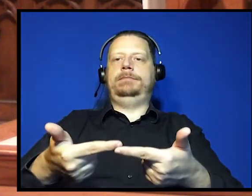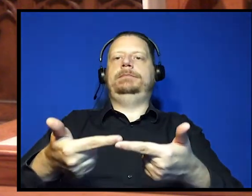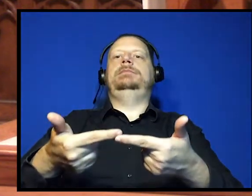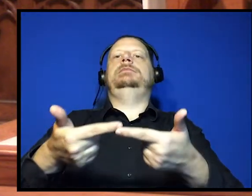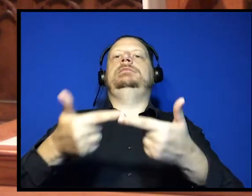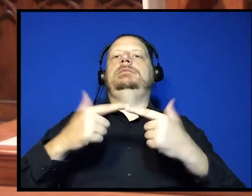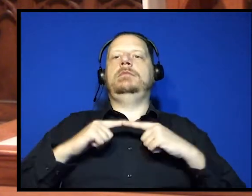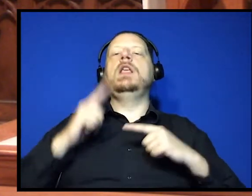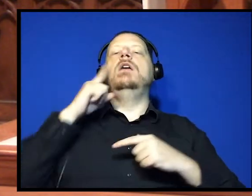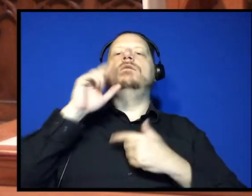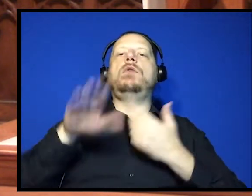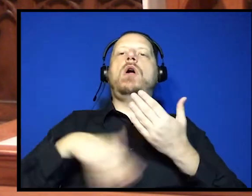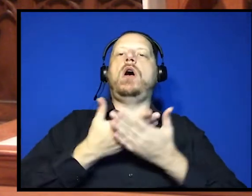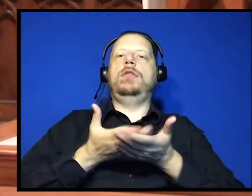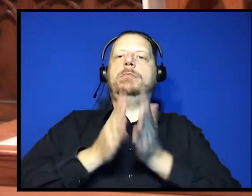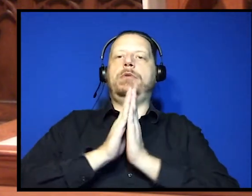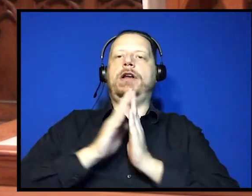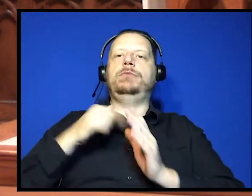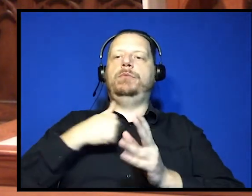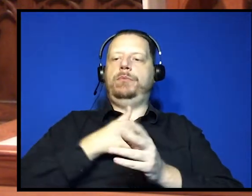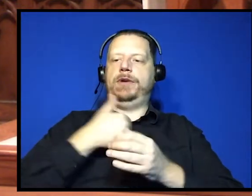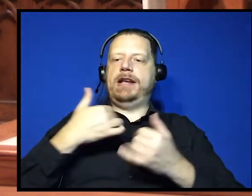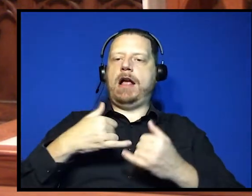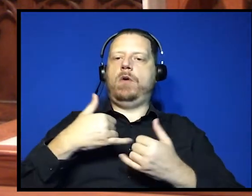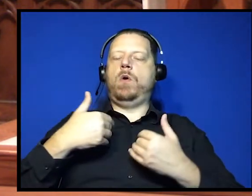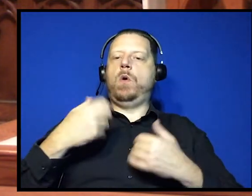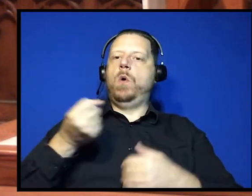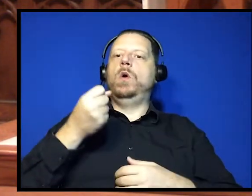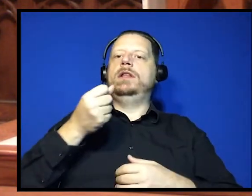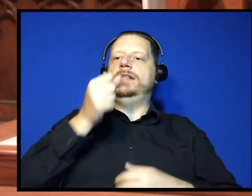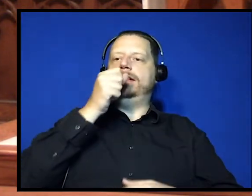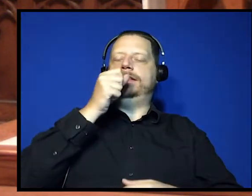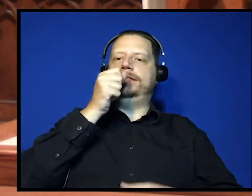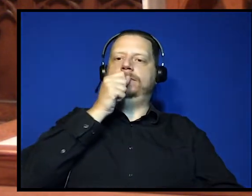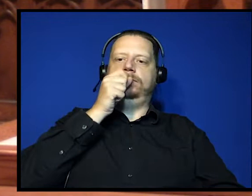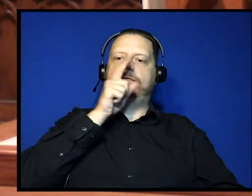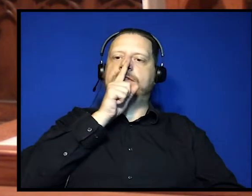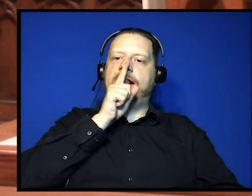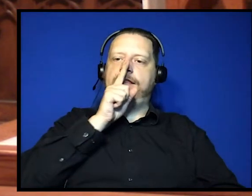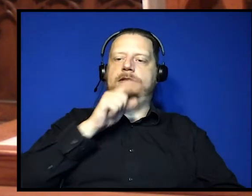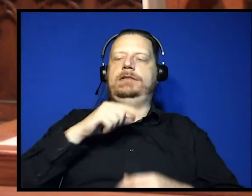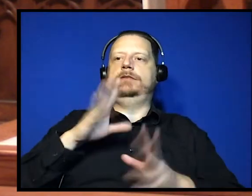Lord, hear our prayer. And for all those intentions, we offer now in silence.